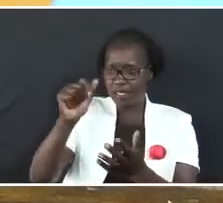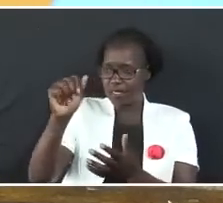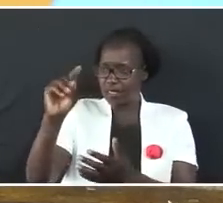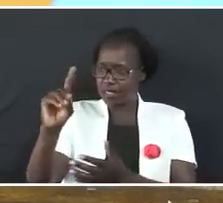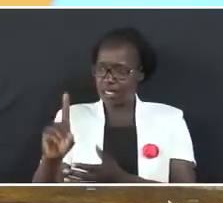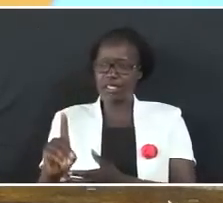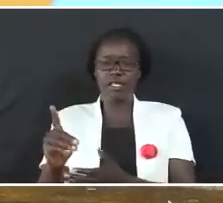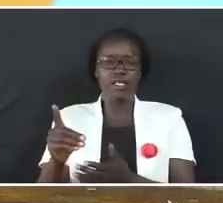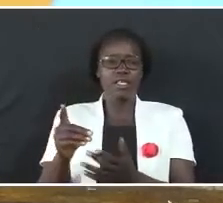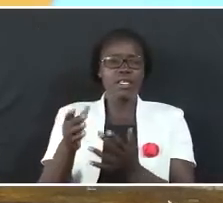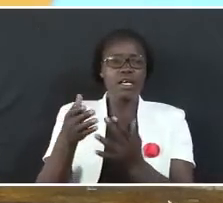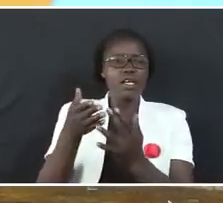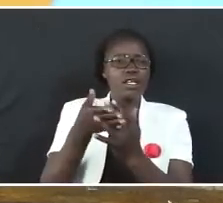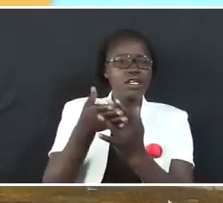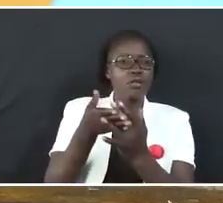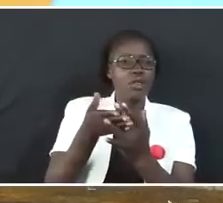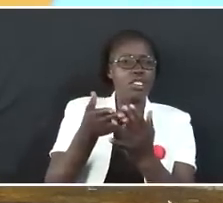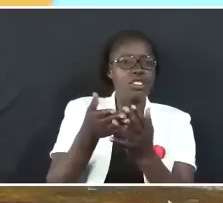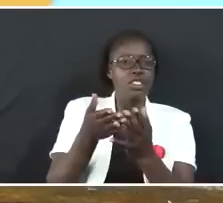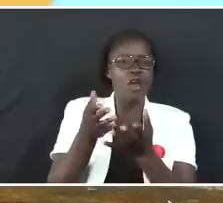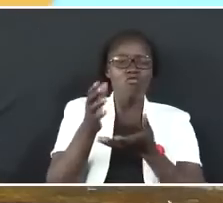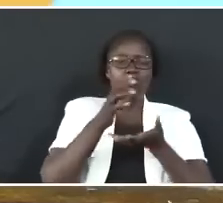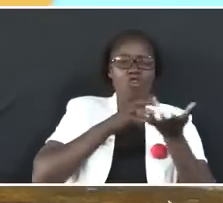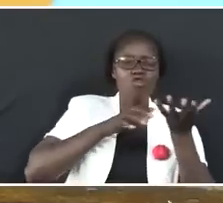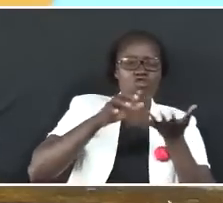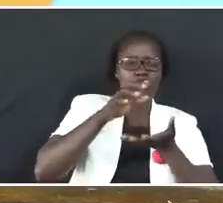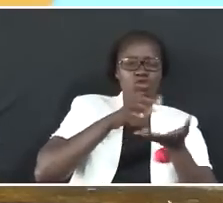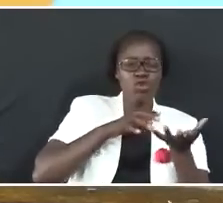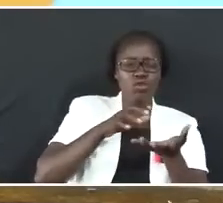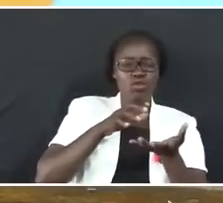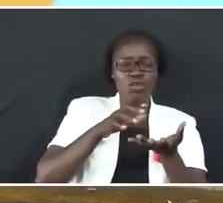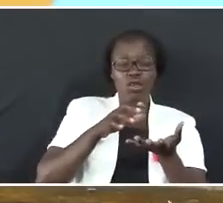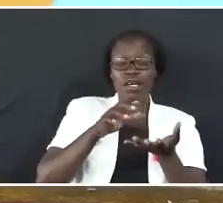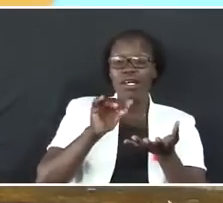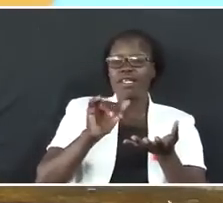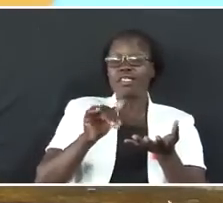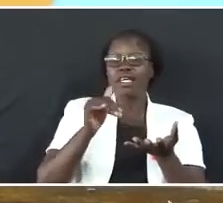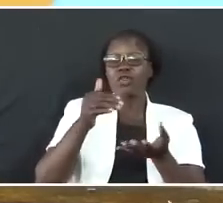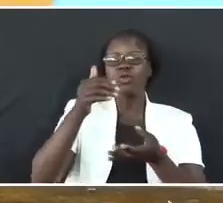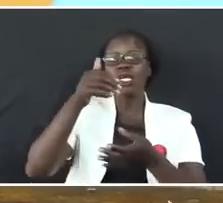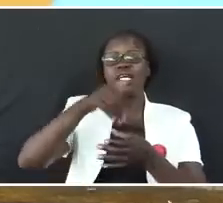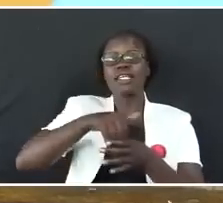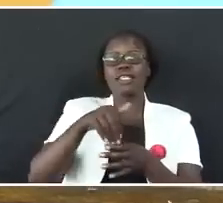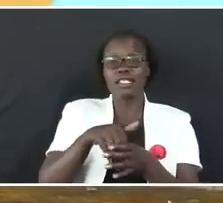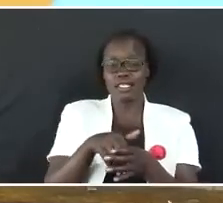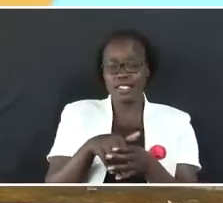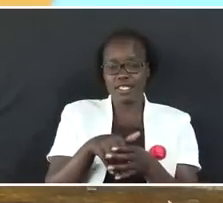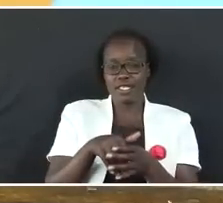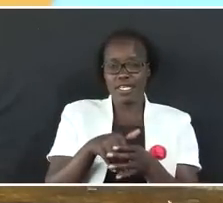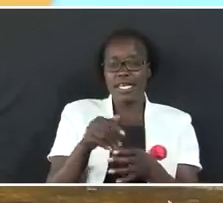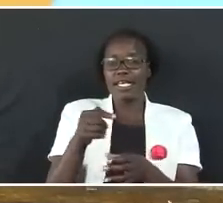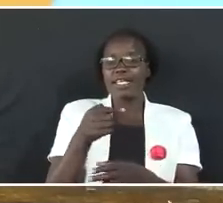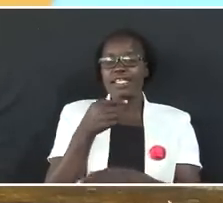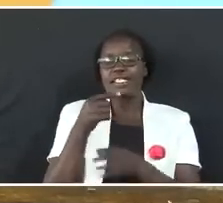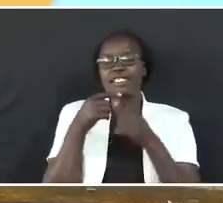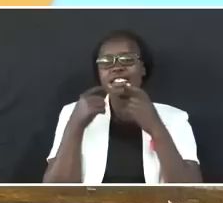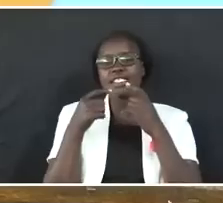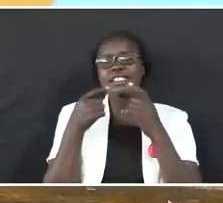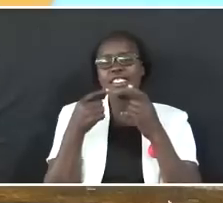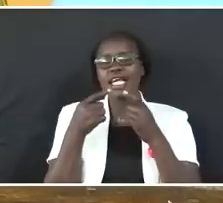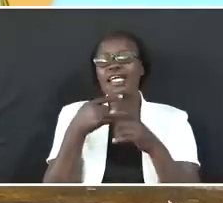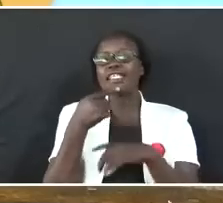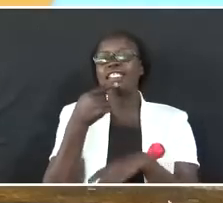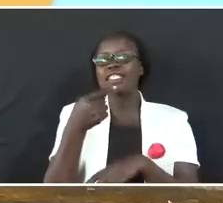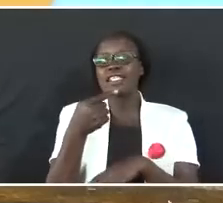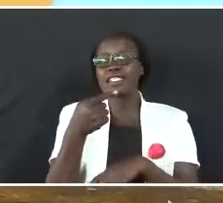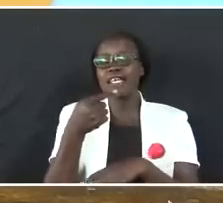Amidst the confusion that we are in, he's saying,